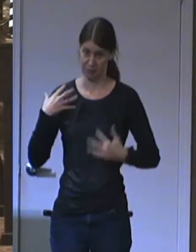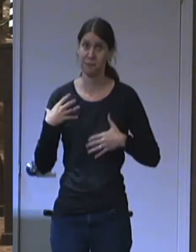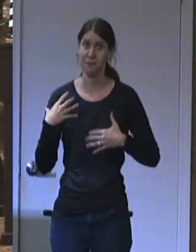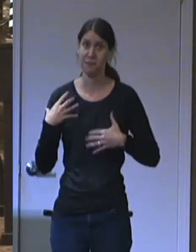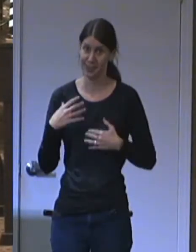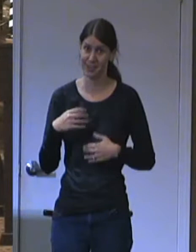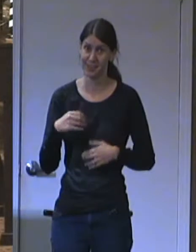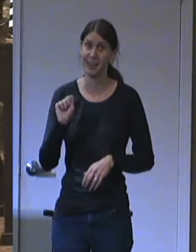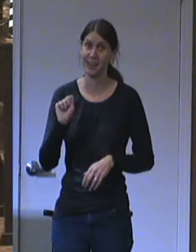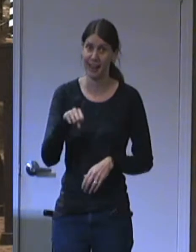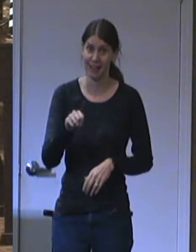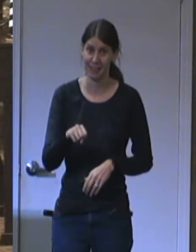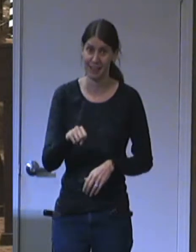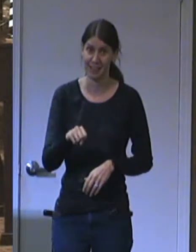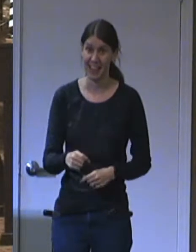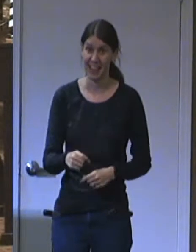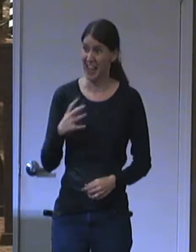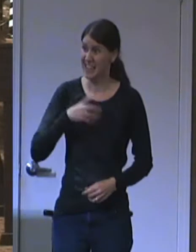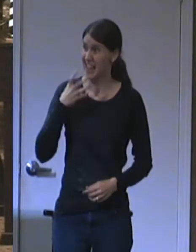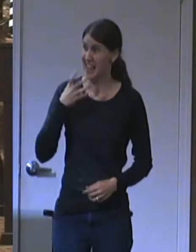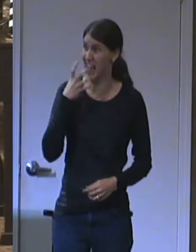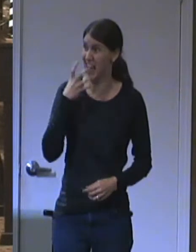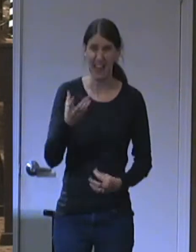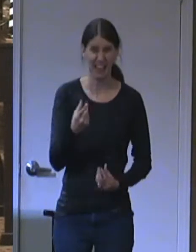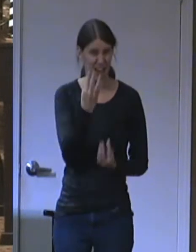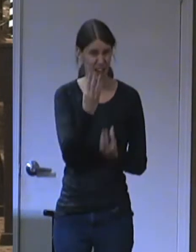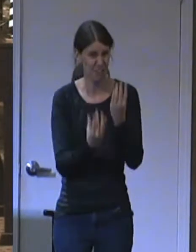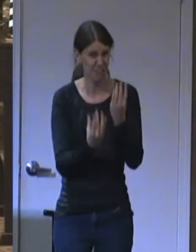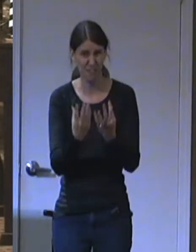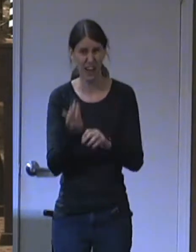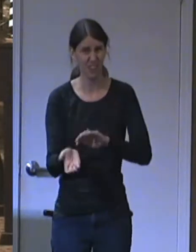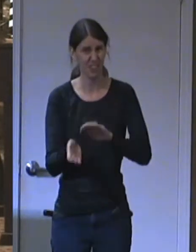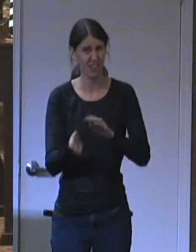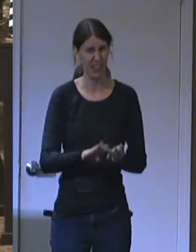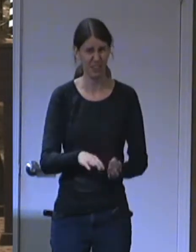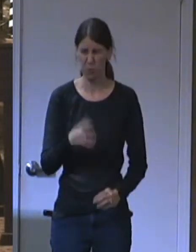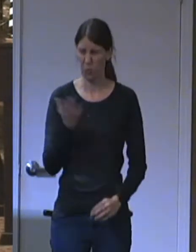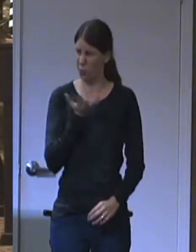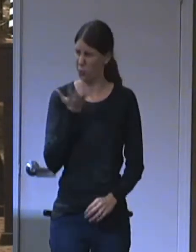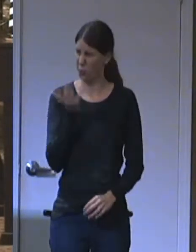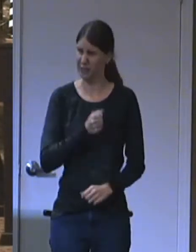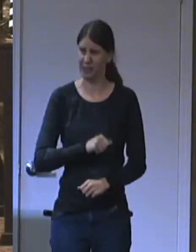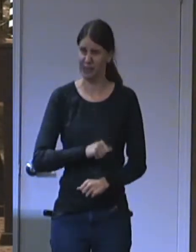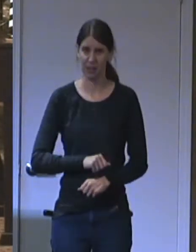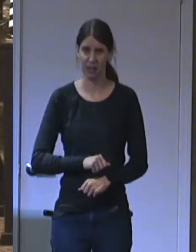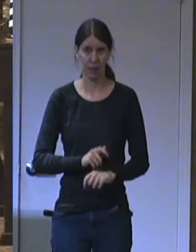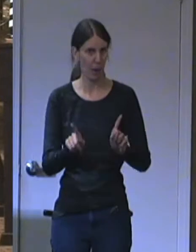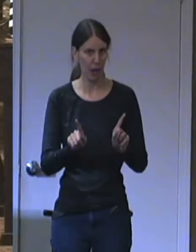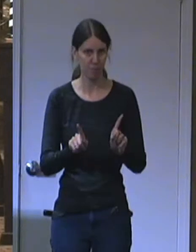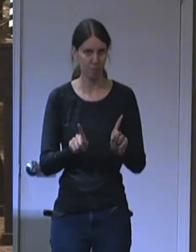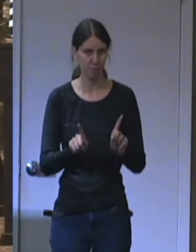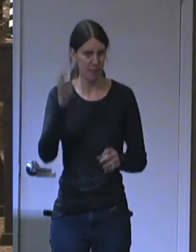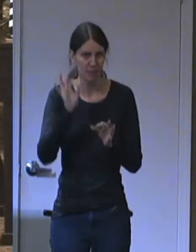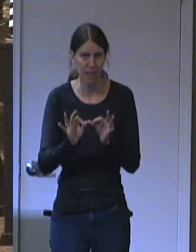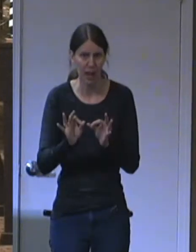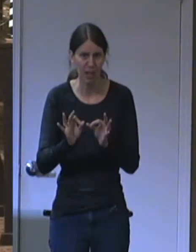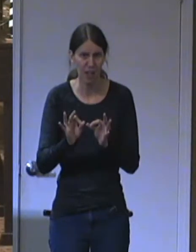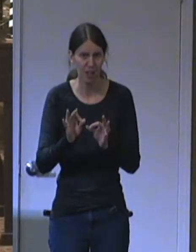concern about the temperature, about burning to death, all of those things. And yet they said, "We're not going to